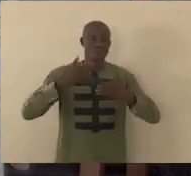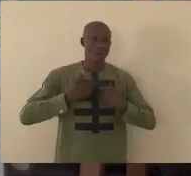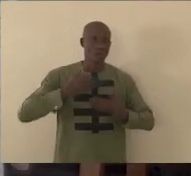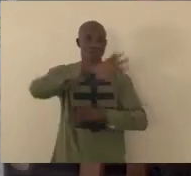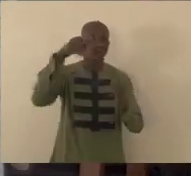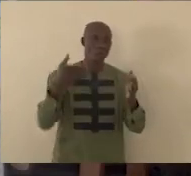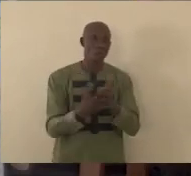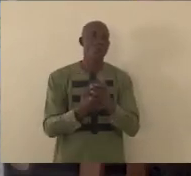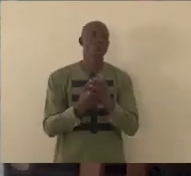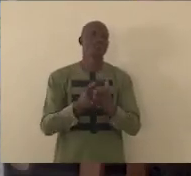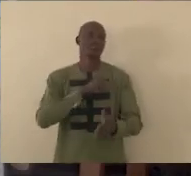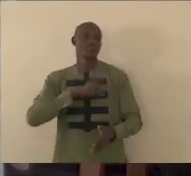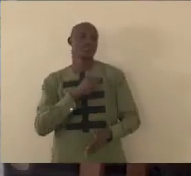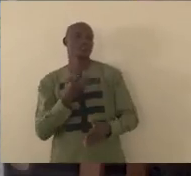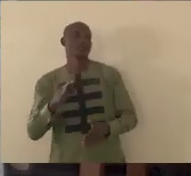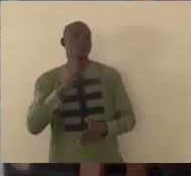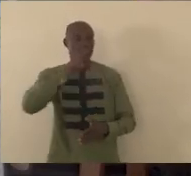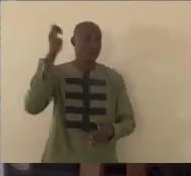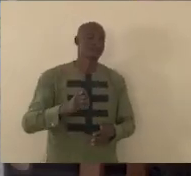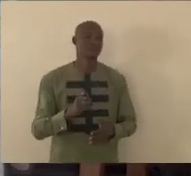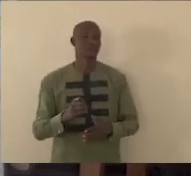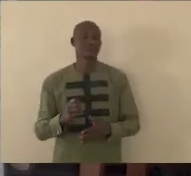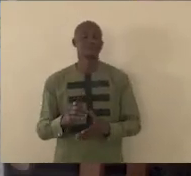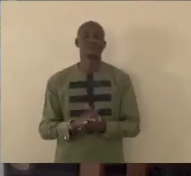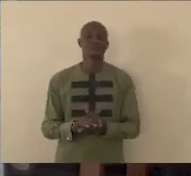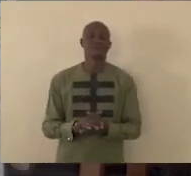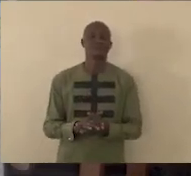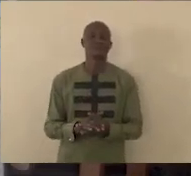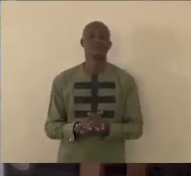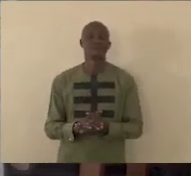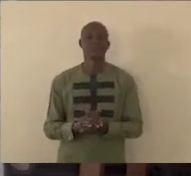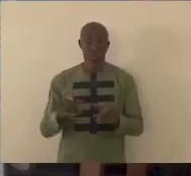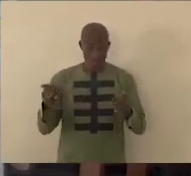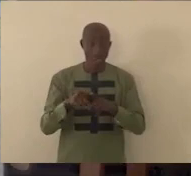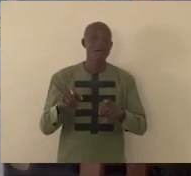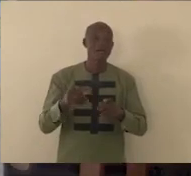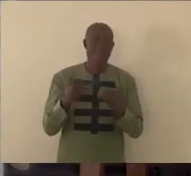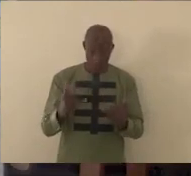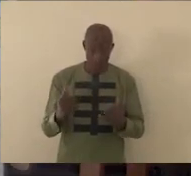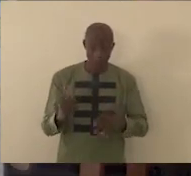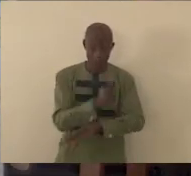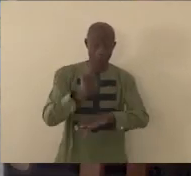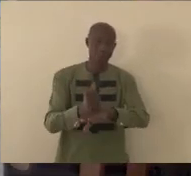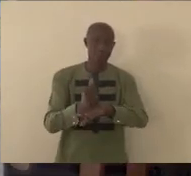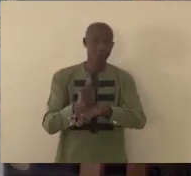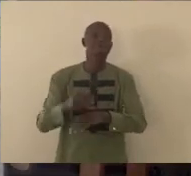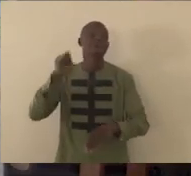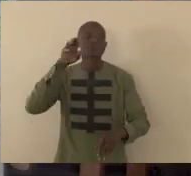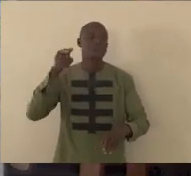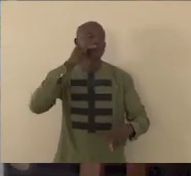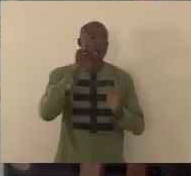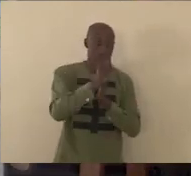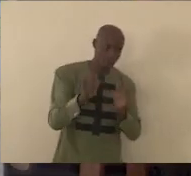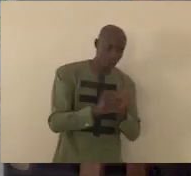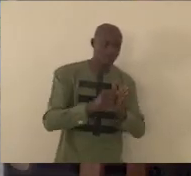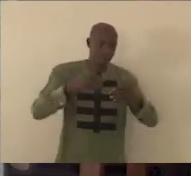has all the features of a criminal enterprise. As presently constituted, the Nigerian state has all